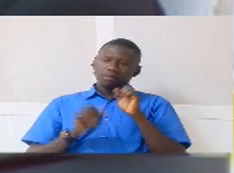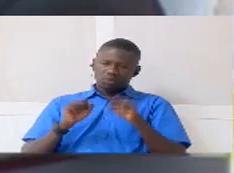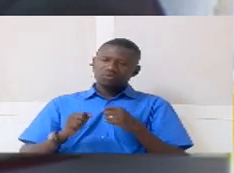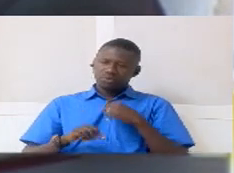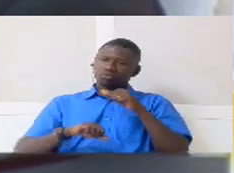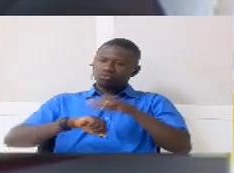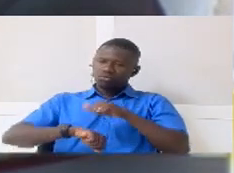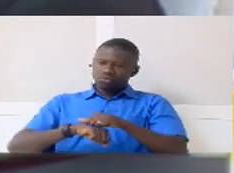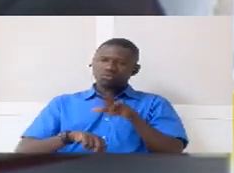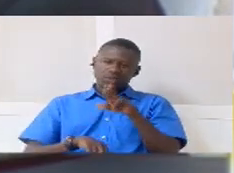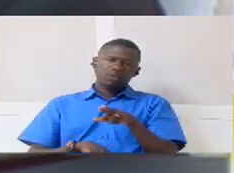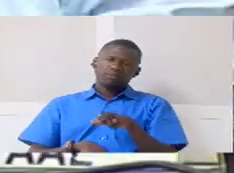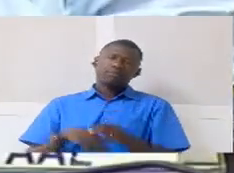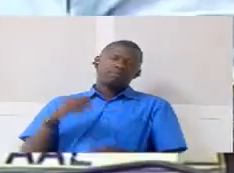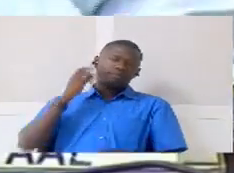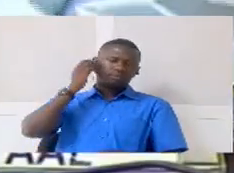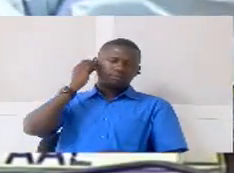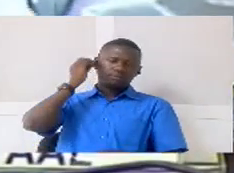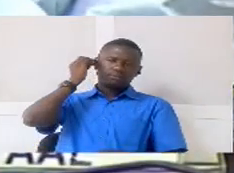torture.